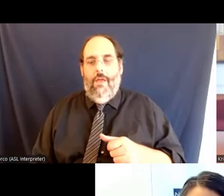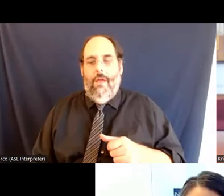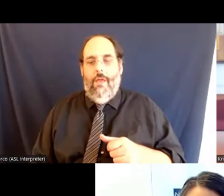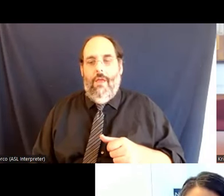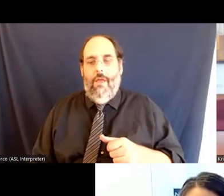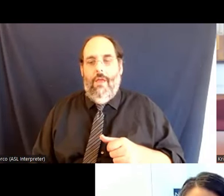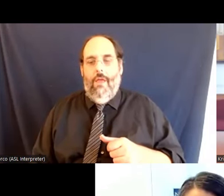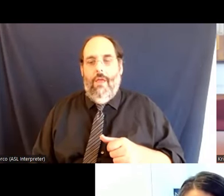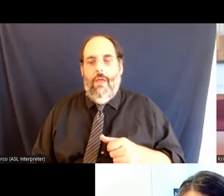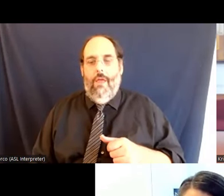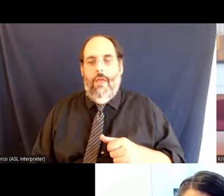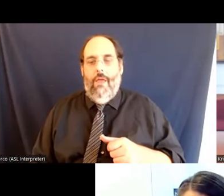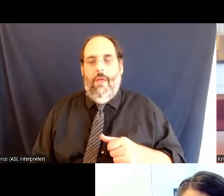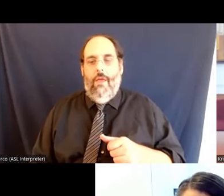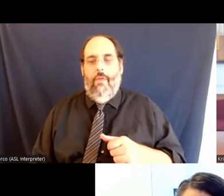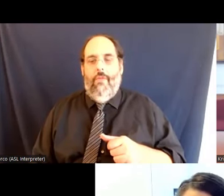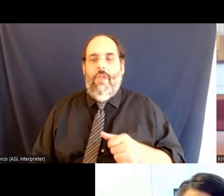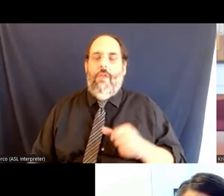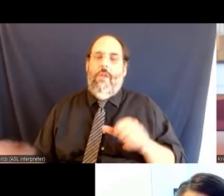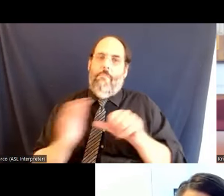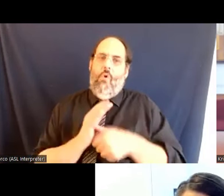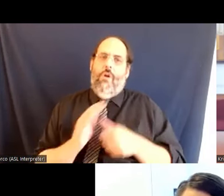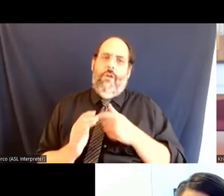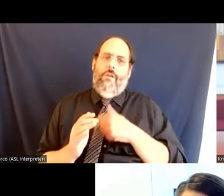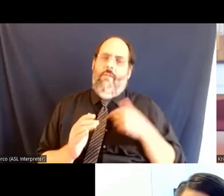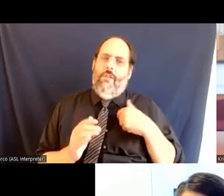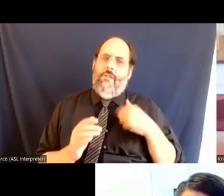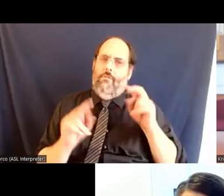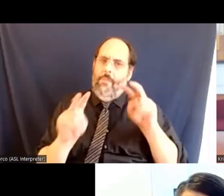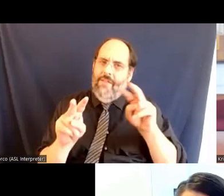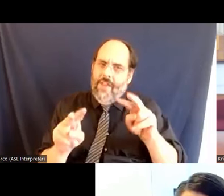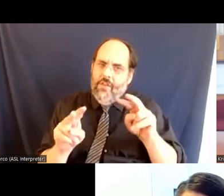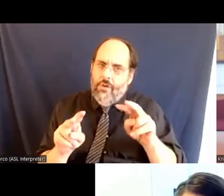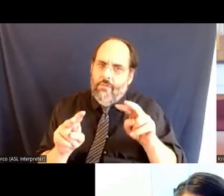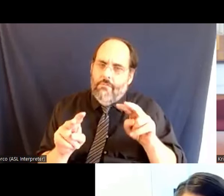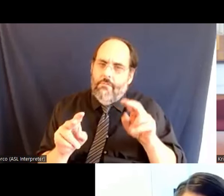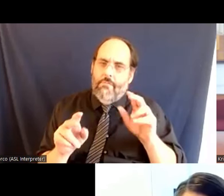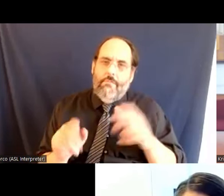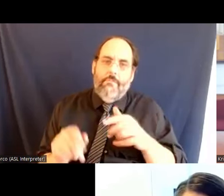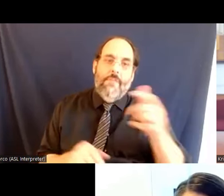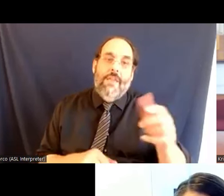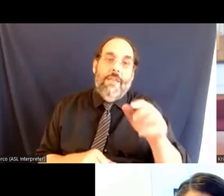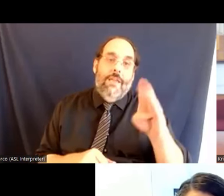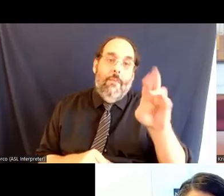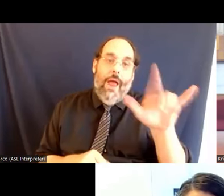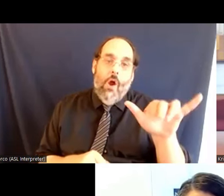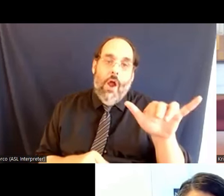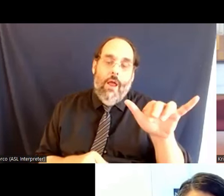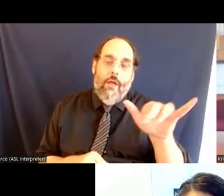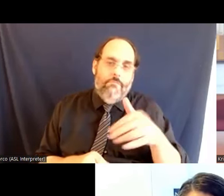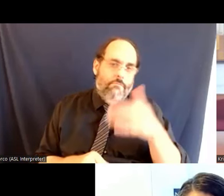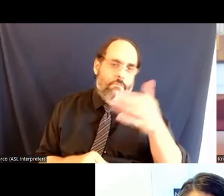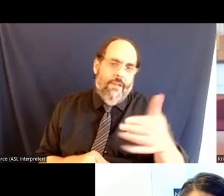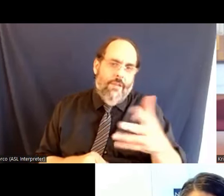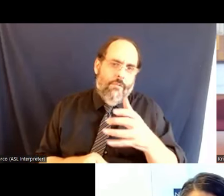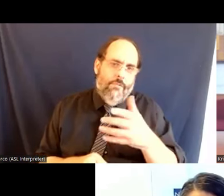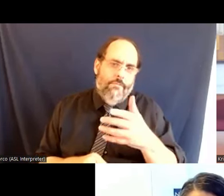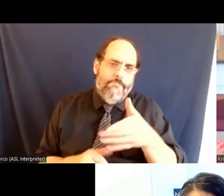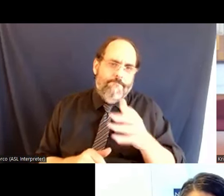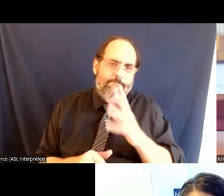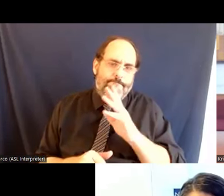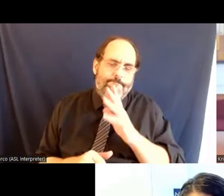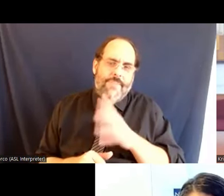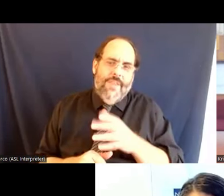remain vigilant at this moment. Ms. Barry, I want to turn next to you